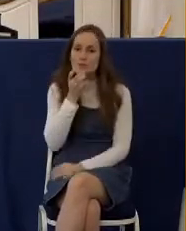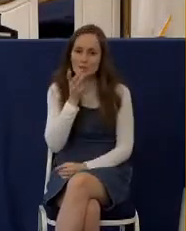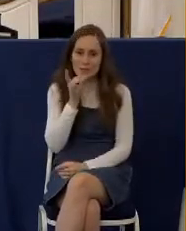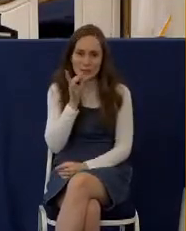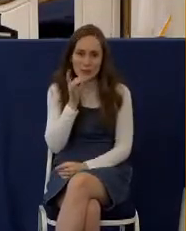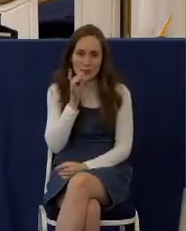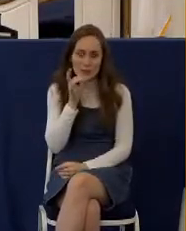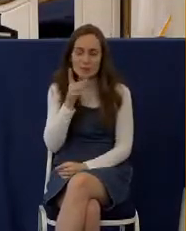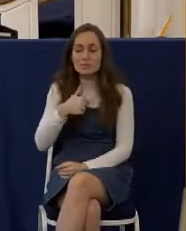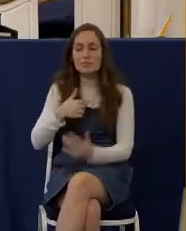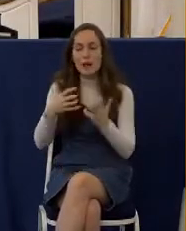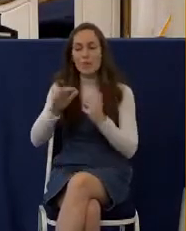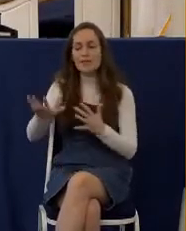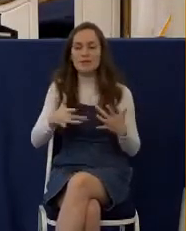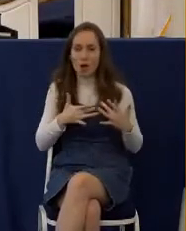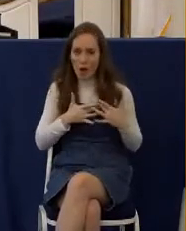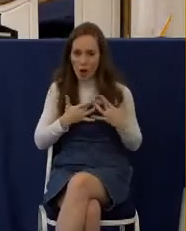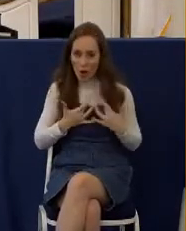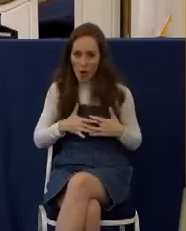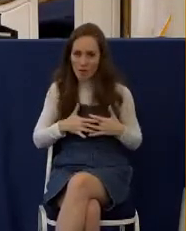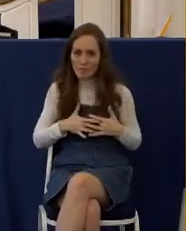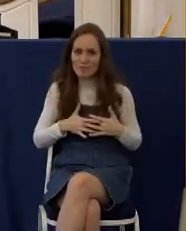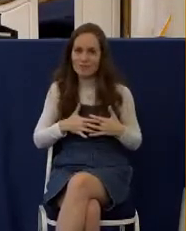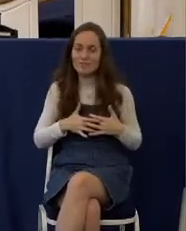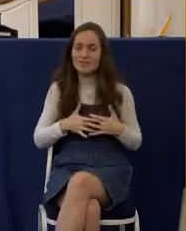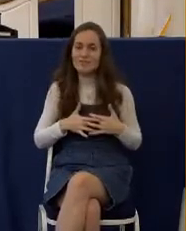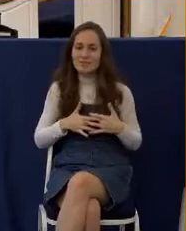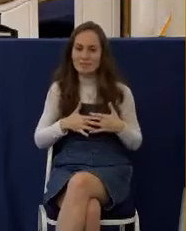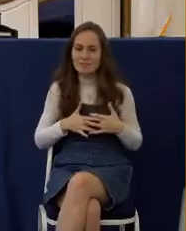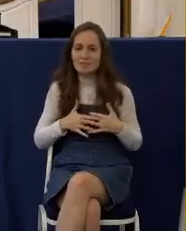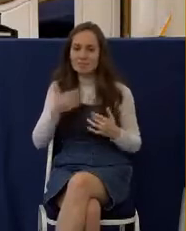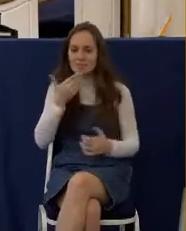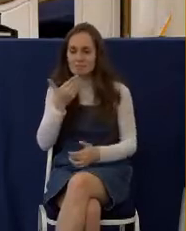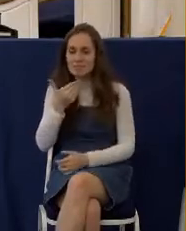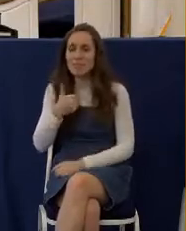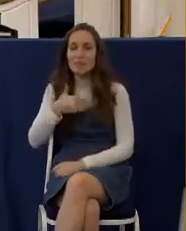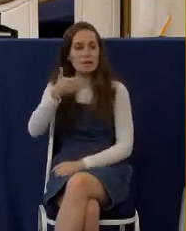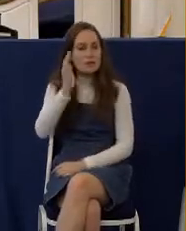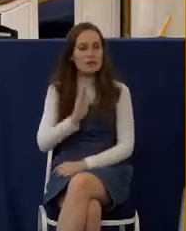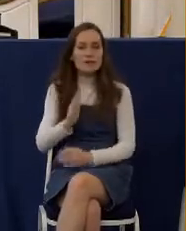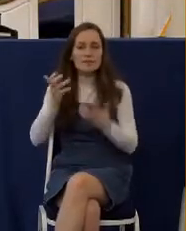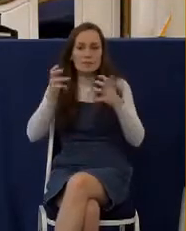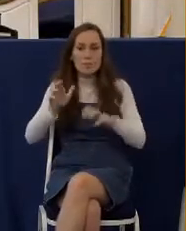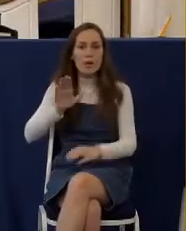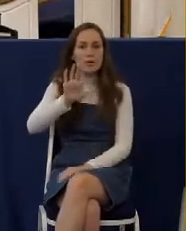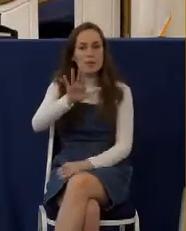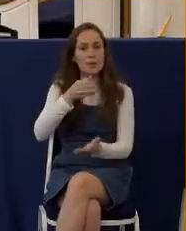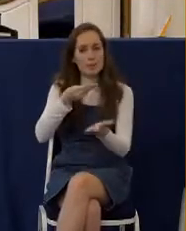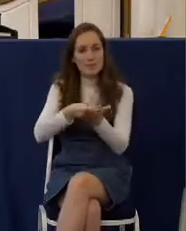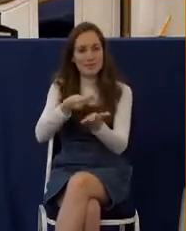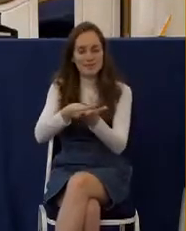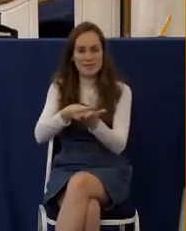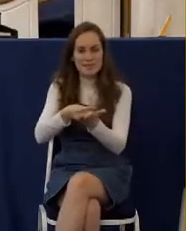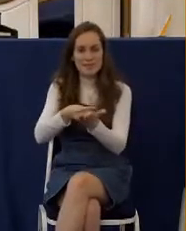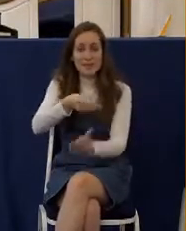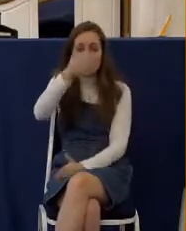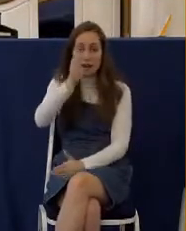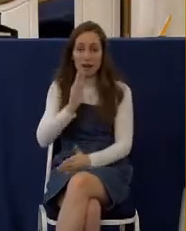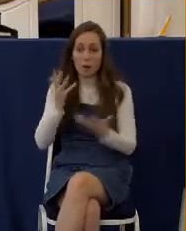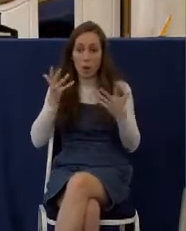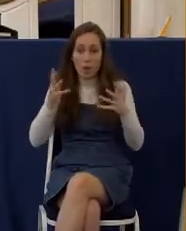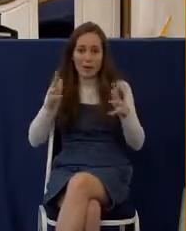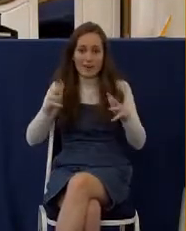I wanted was his heart. I wanted his heart. God doesn't want your money. He already has it